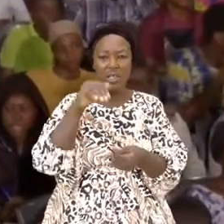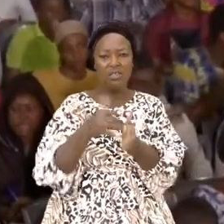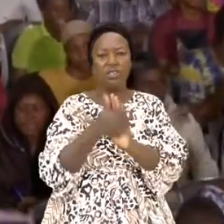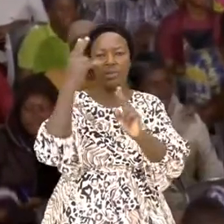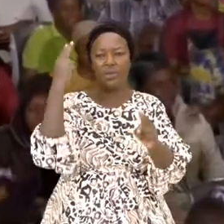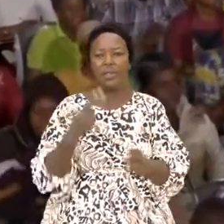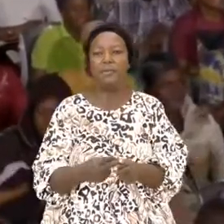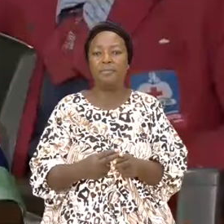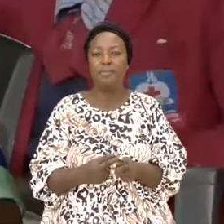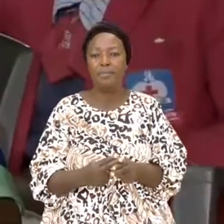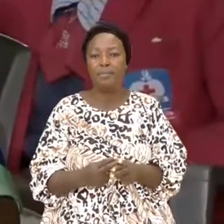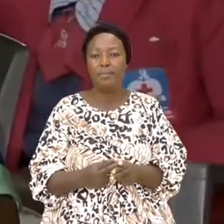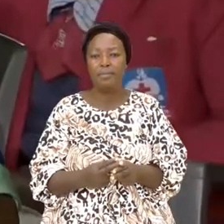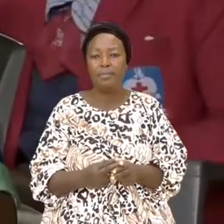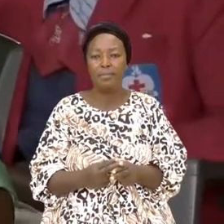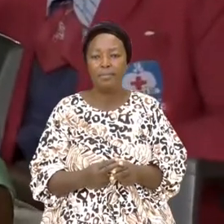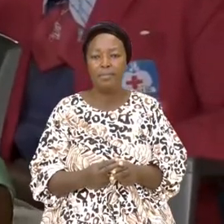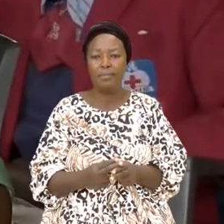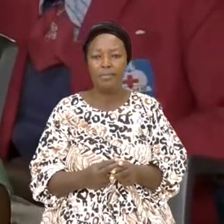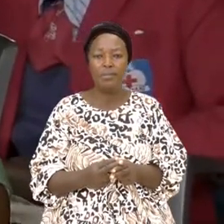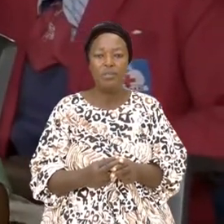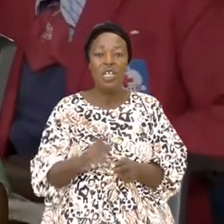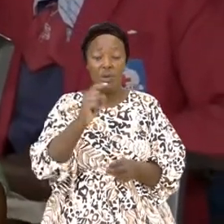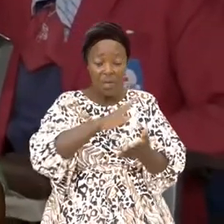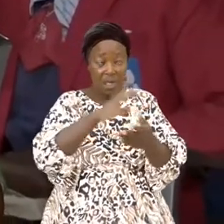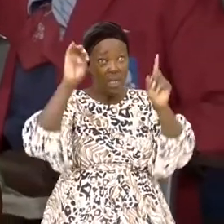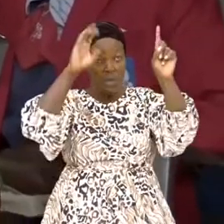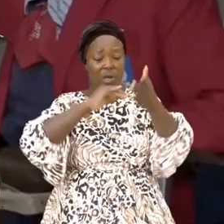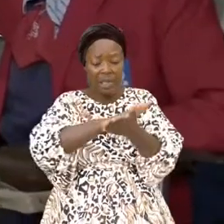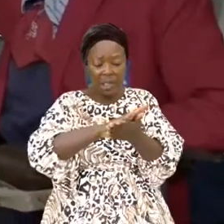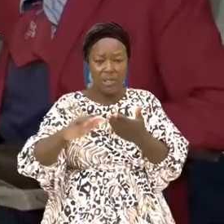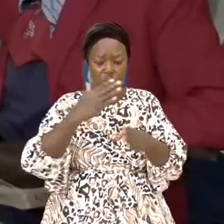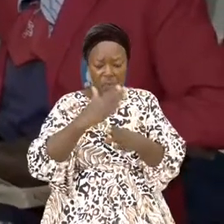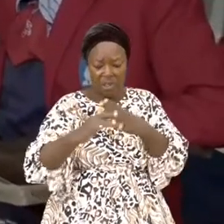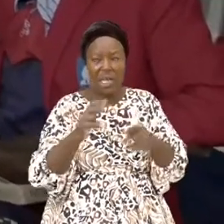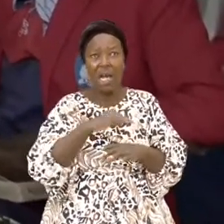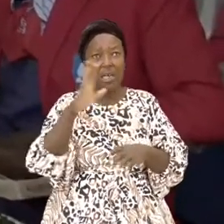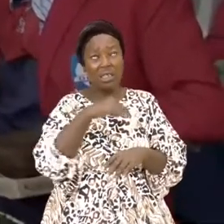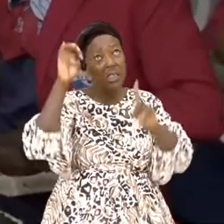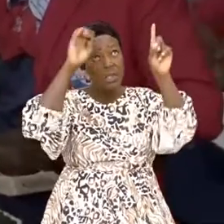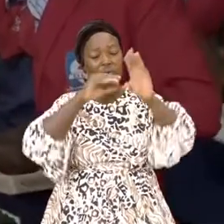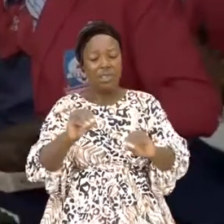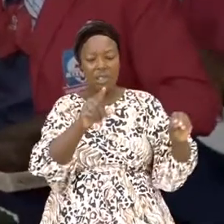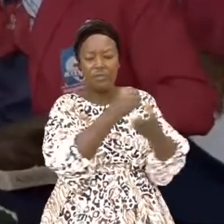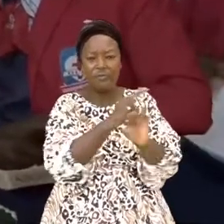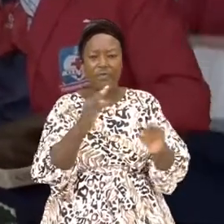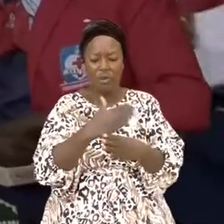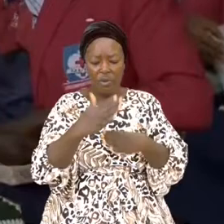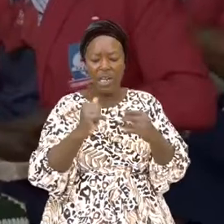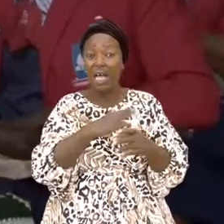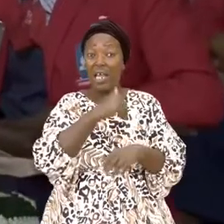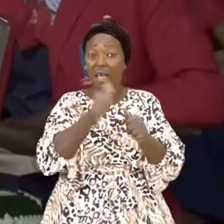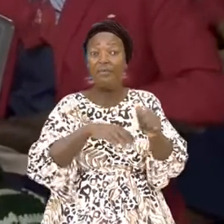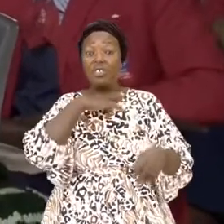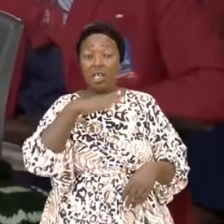Jesus' name. He'll cleanse you completely. He'll set you free completely. And every stain